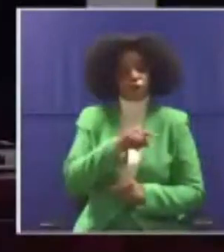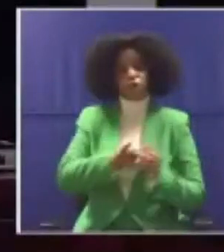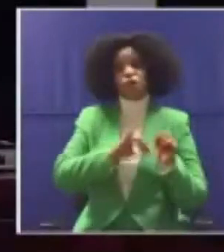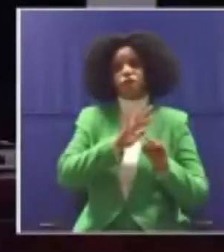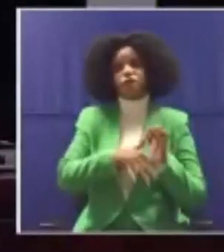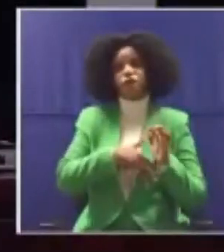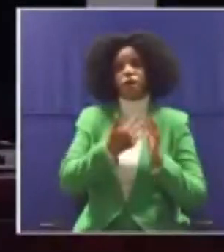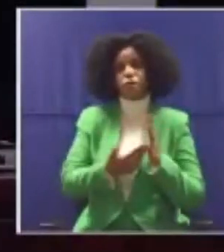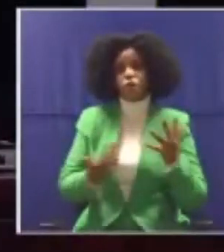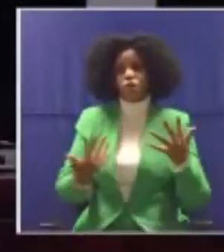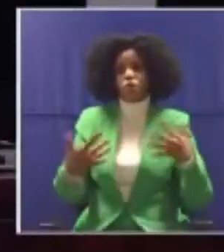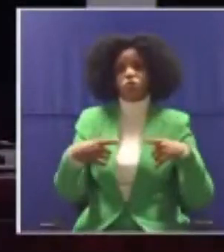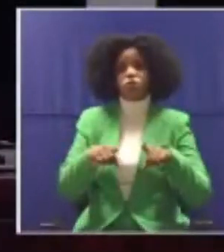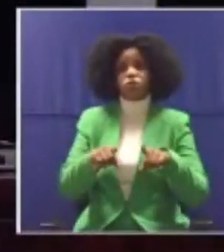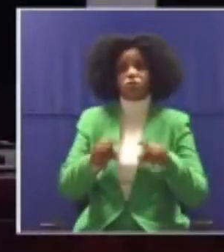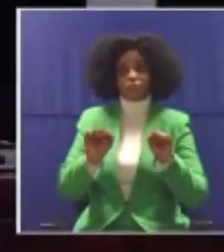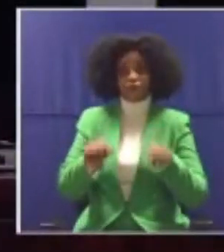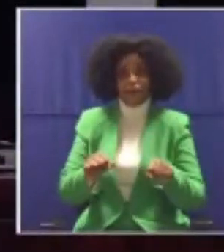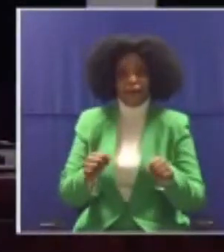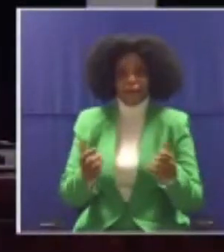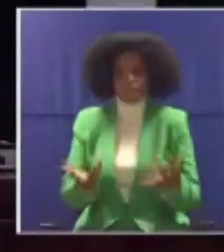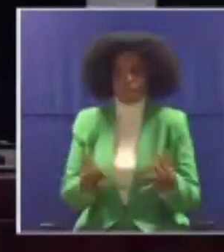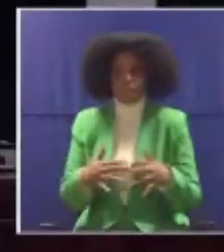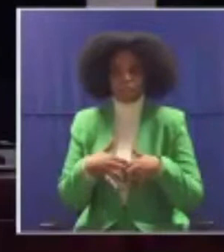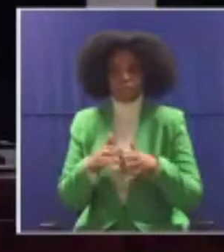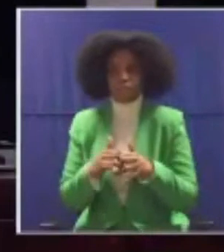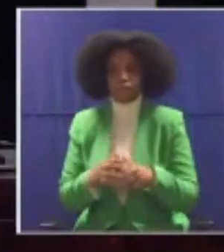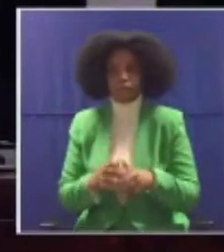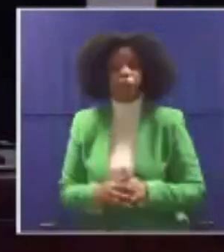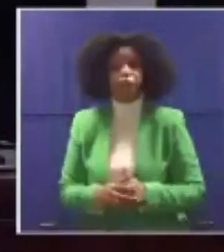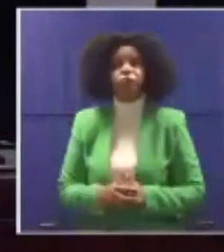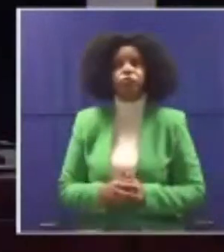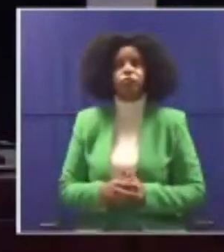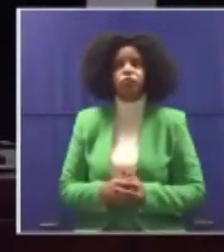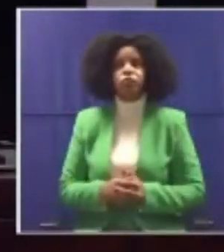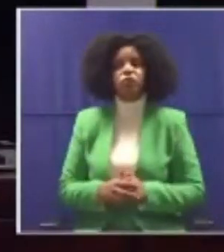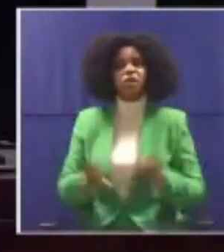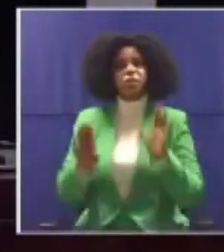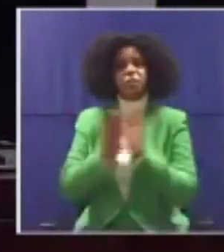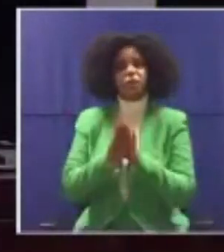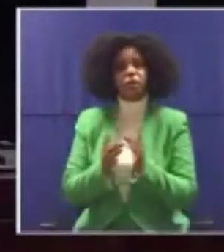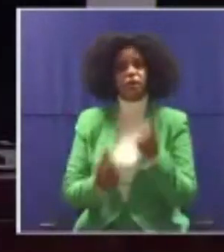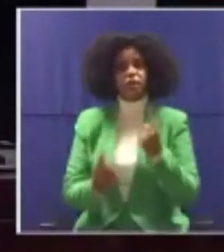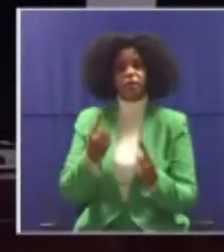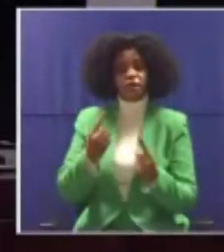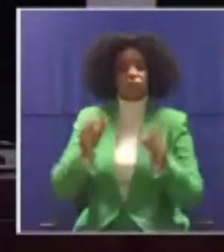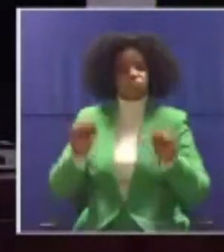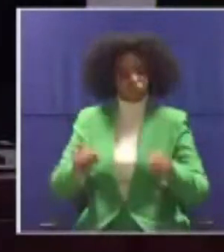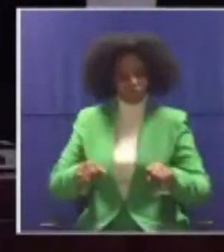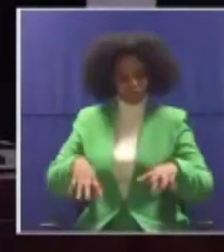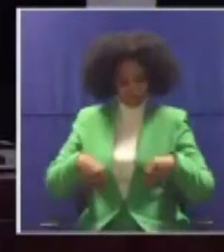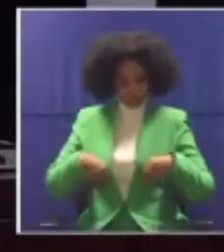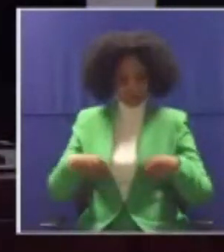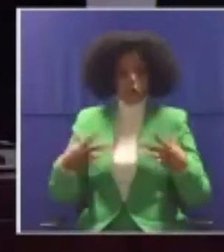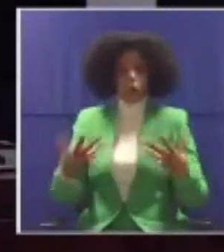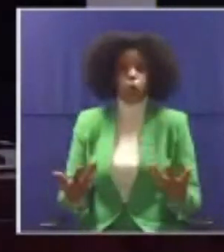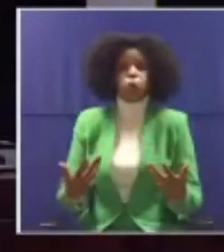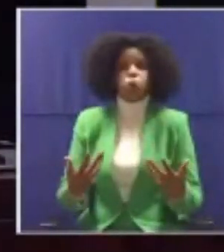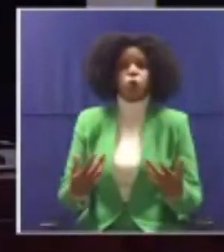Before stating whether we support the bill or not, I'd like to outline principles that should serve as a